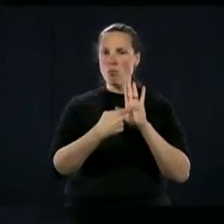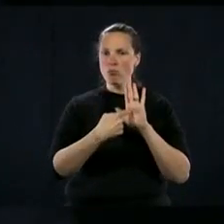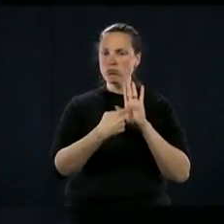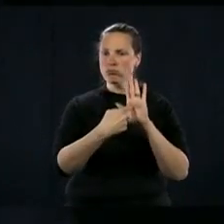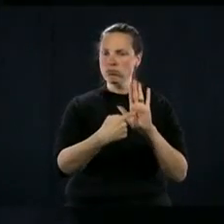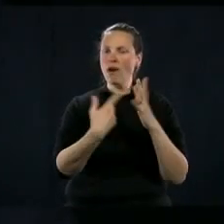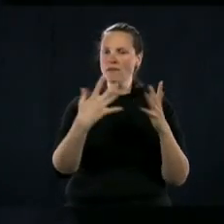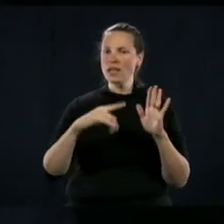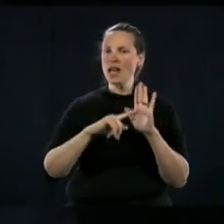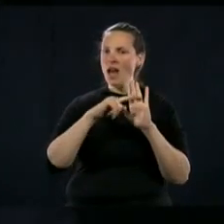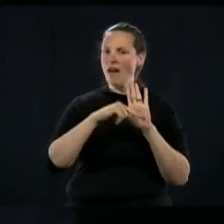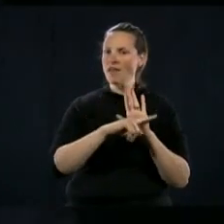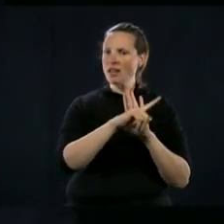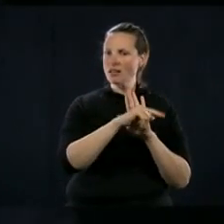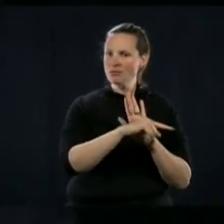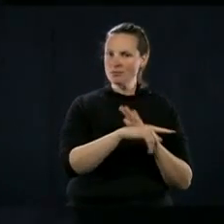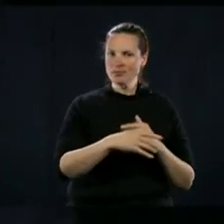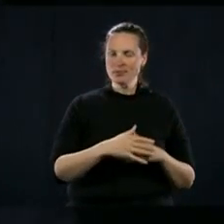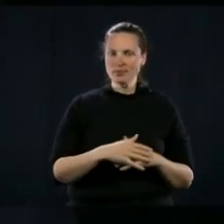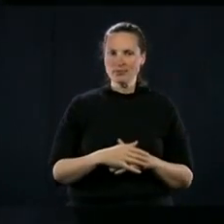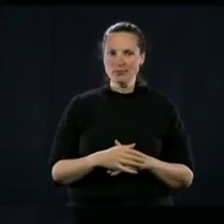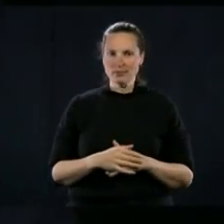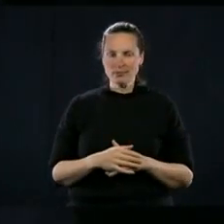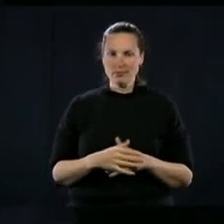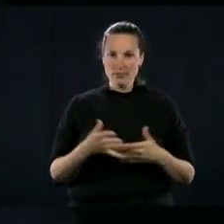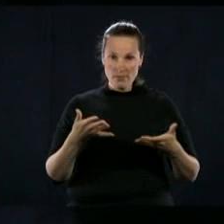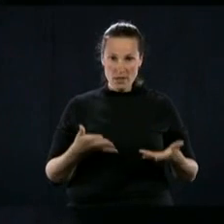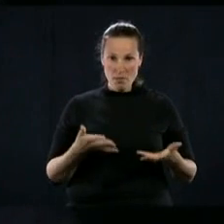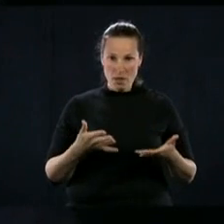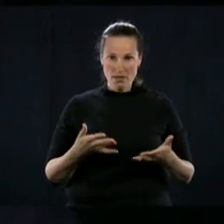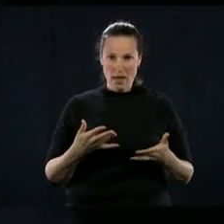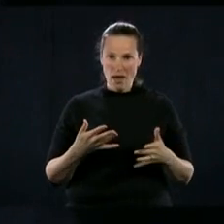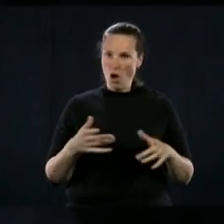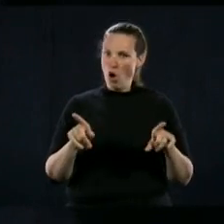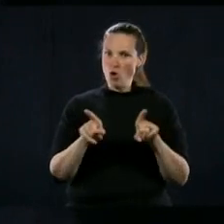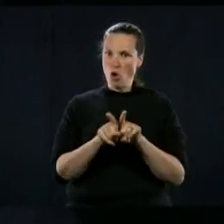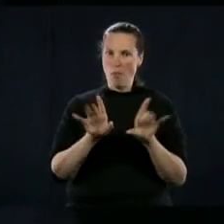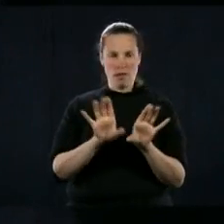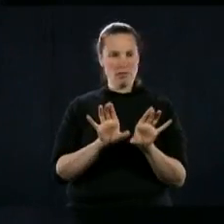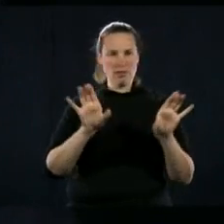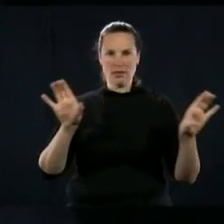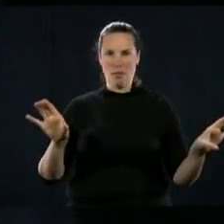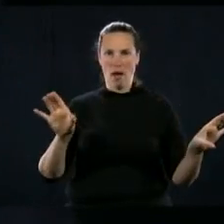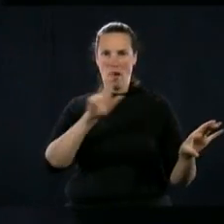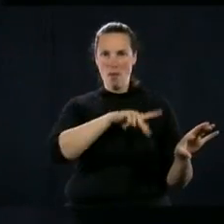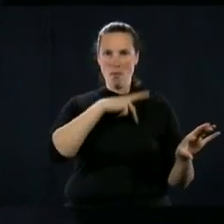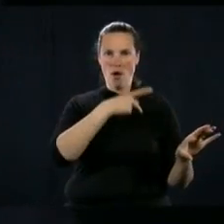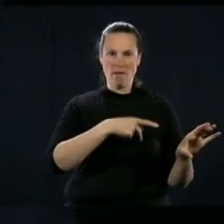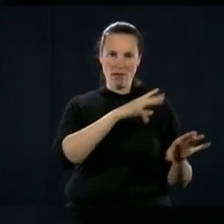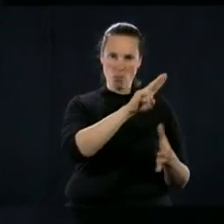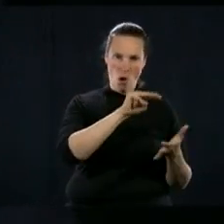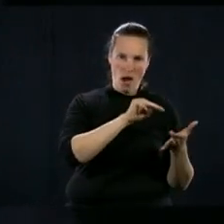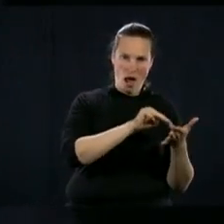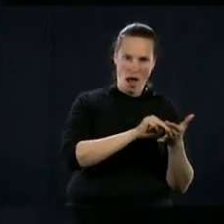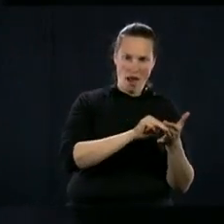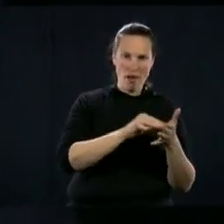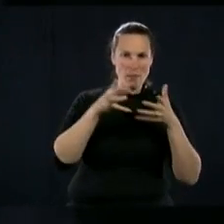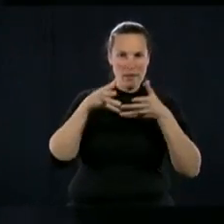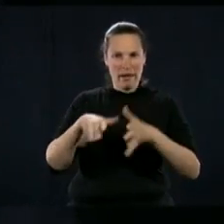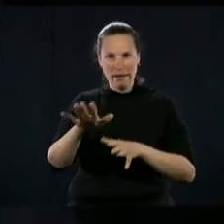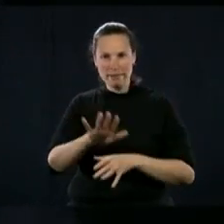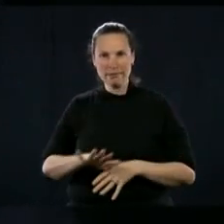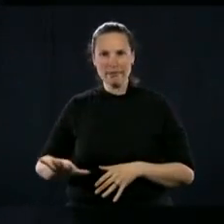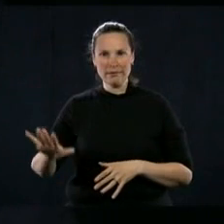presented to you a few days ago, we are experiencing 2 different worlds here, 2